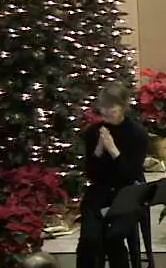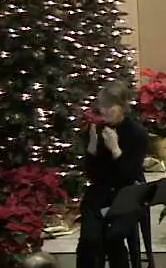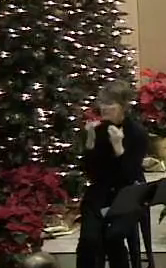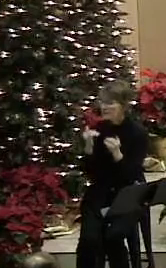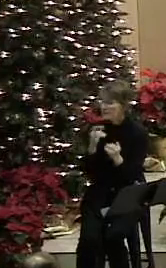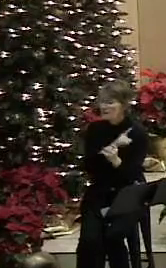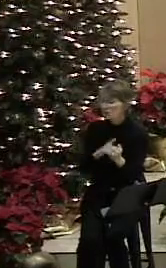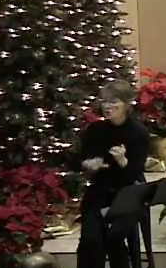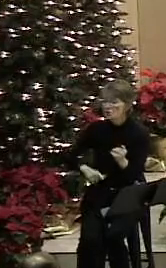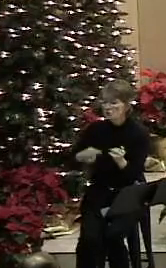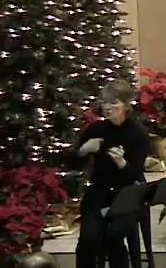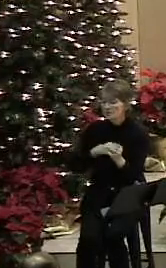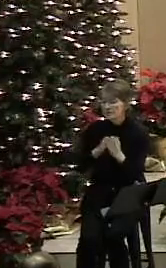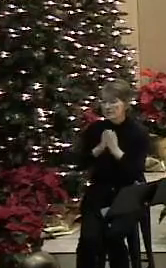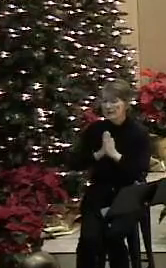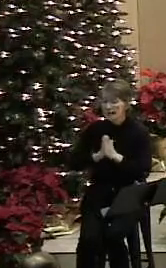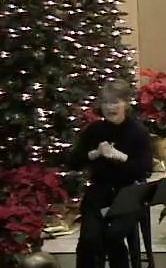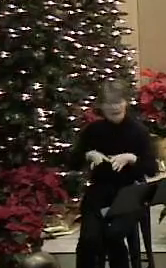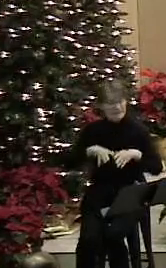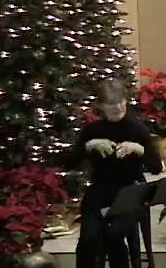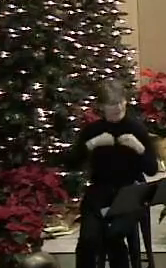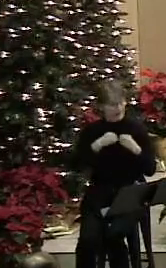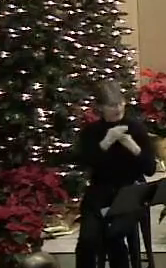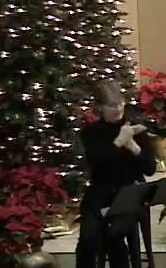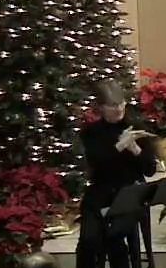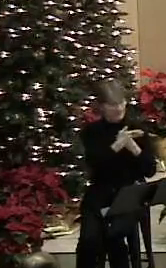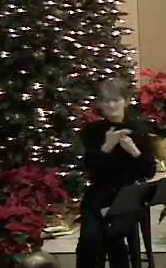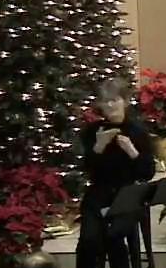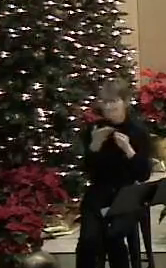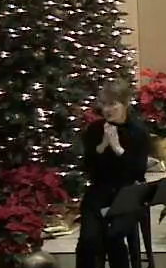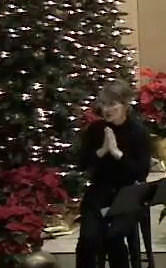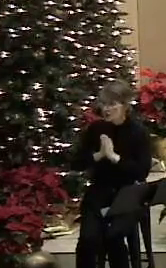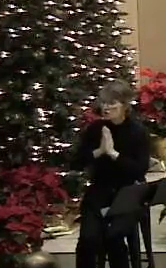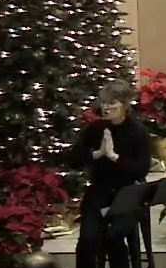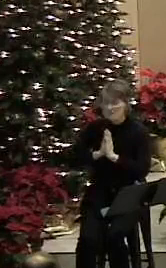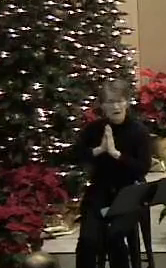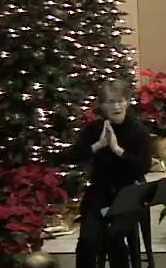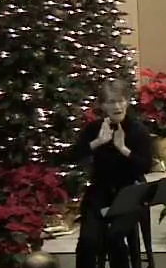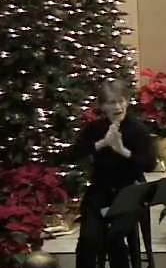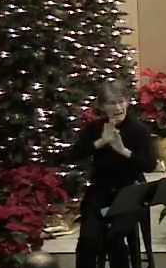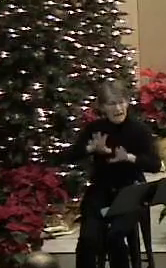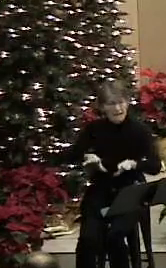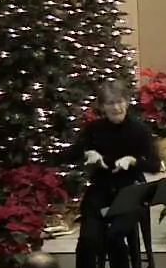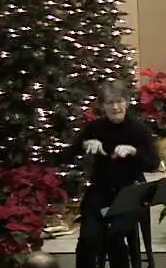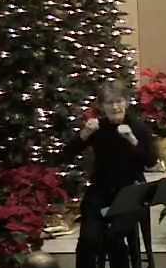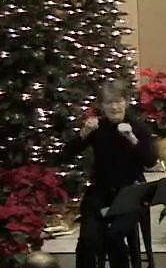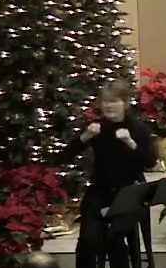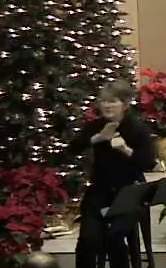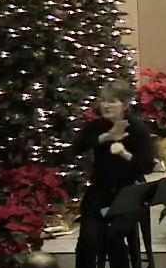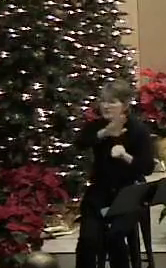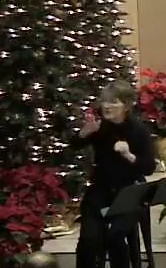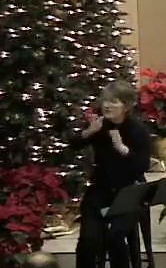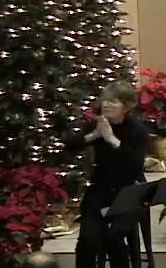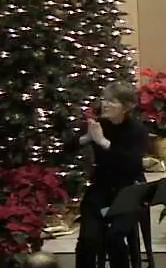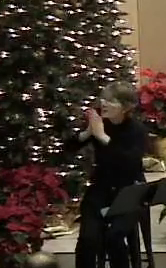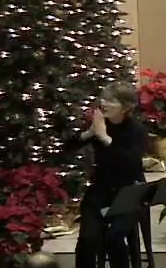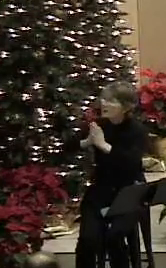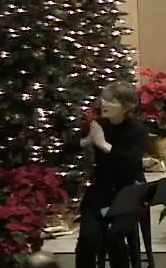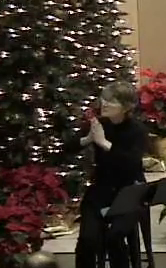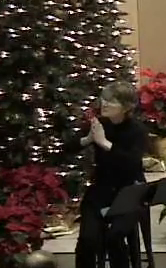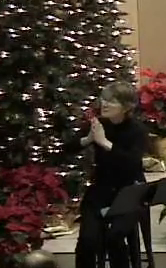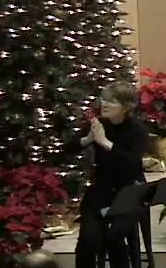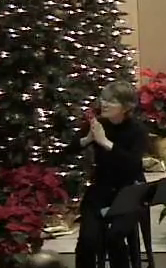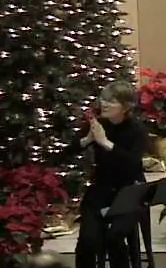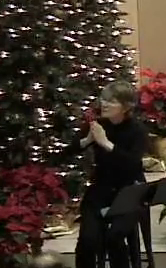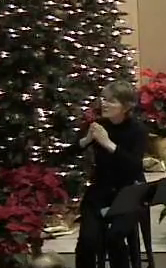Therefore, Lord, we pray, graciously accept this oblation of our service, that of your whole family. Order our days in your peace and command that we be delivered